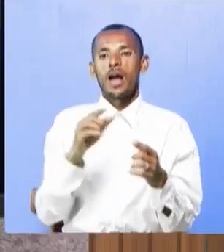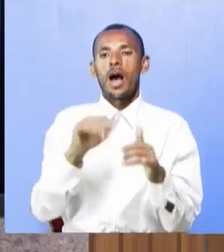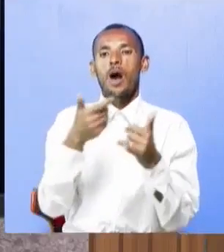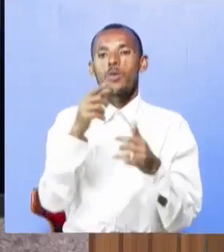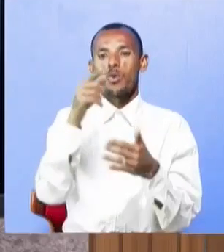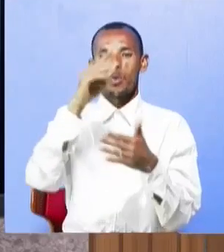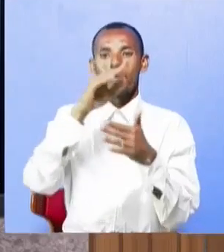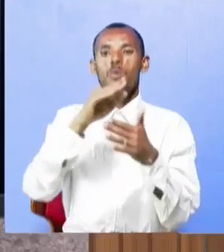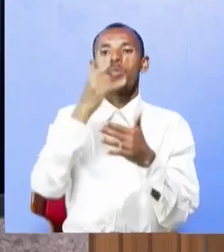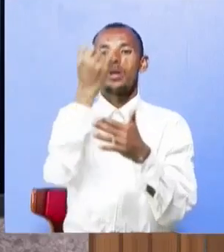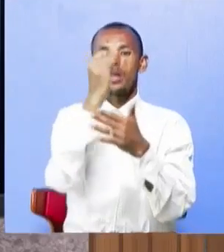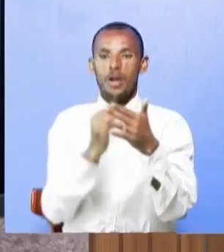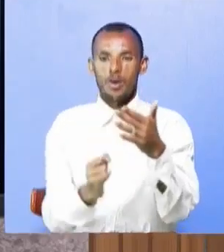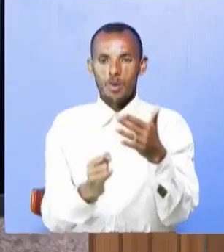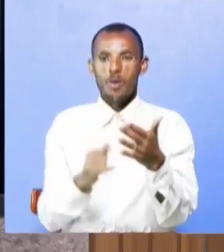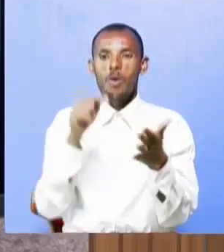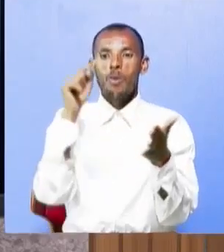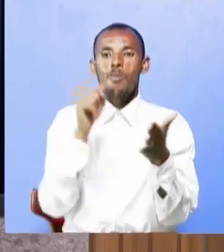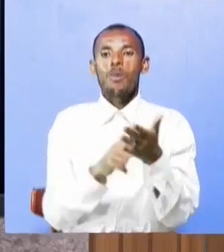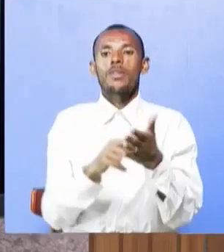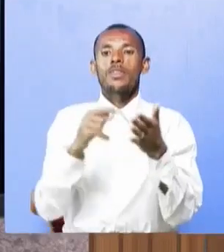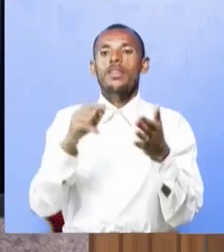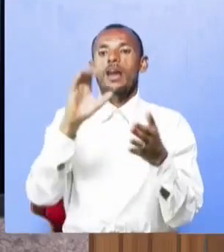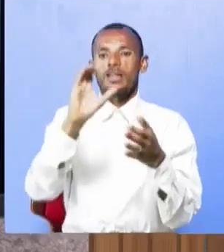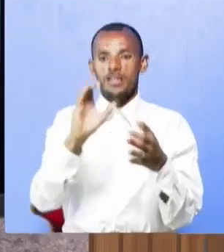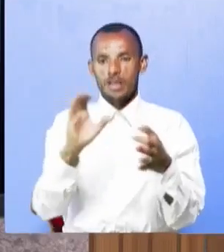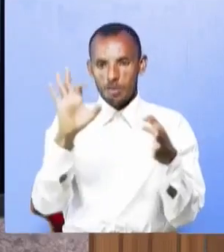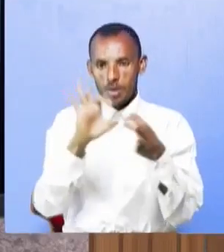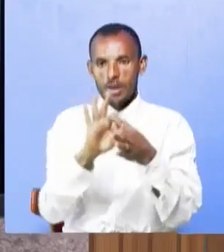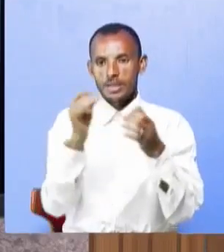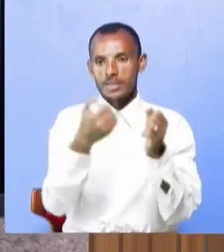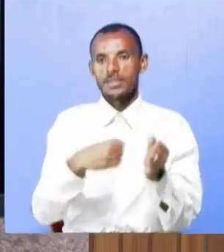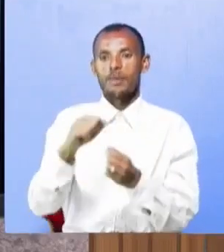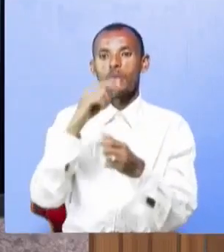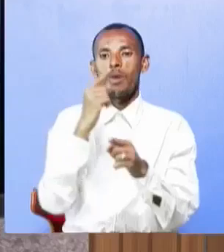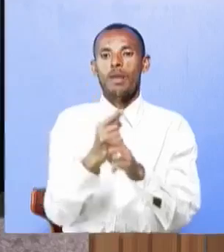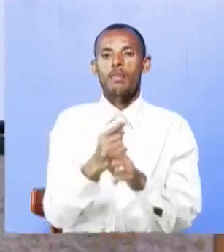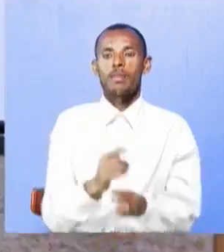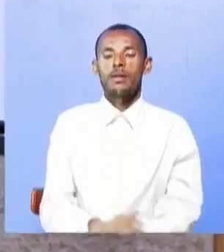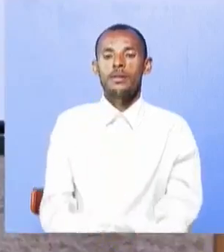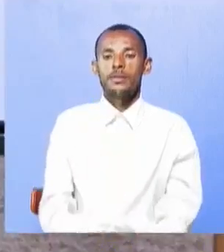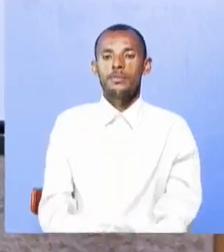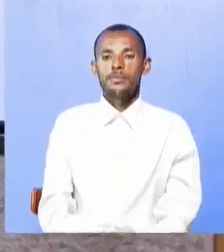sketch points in the Cartesian coordinate system. All right.